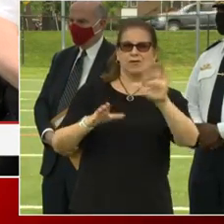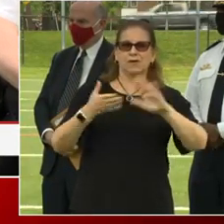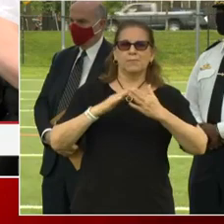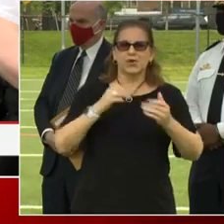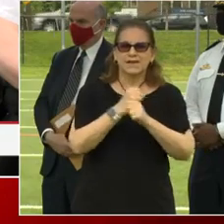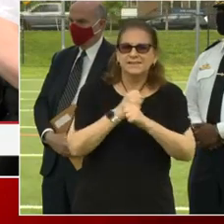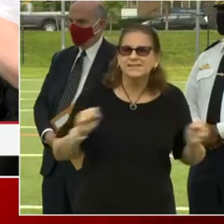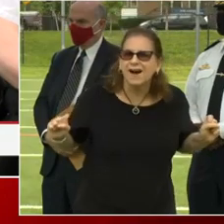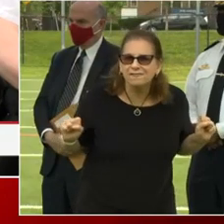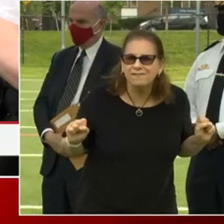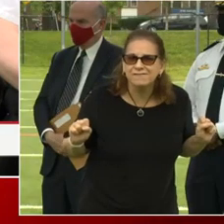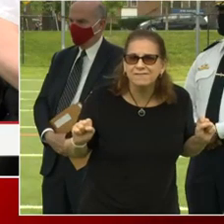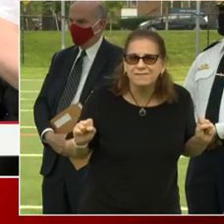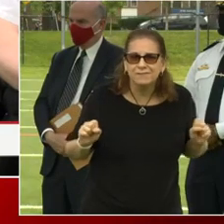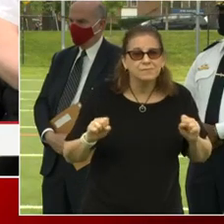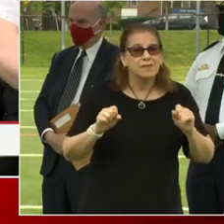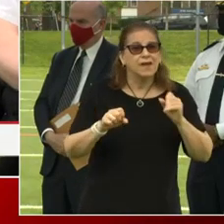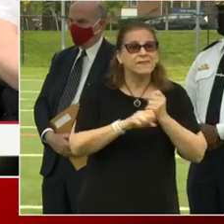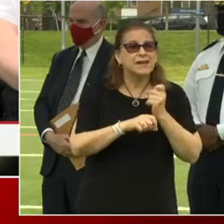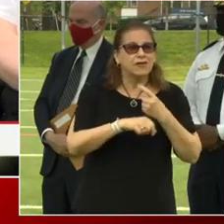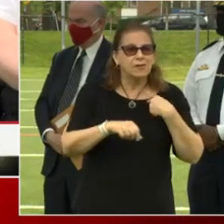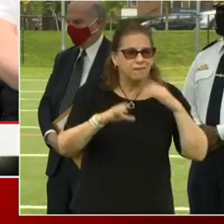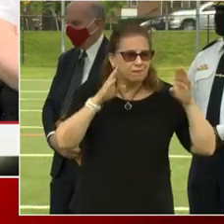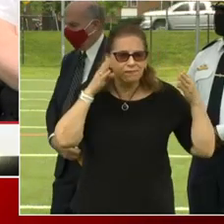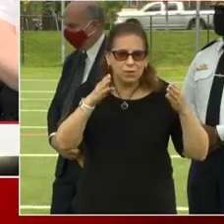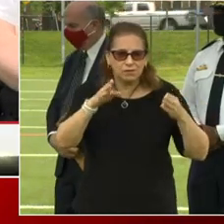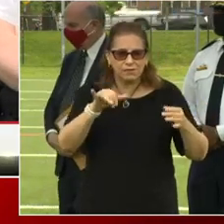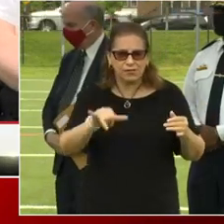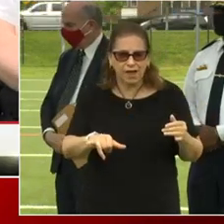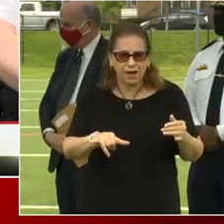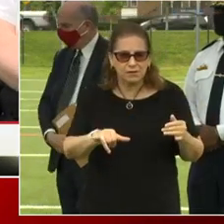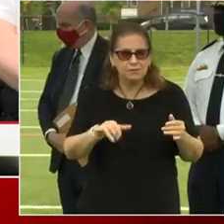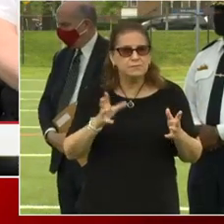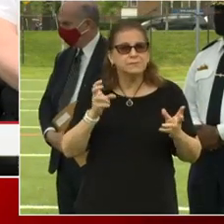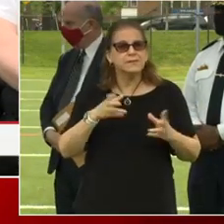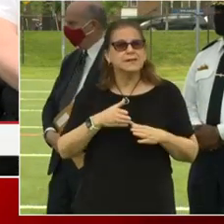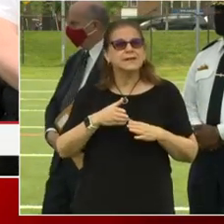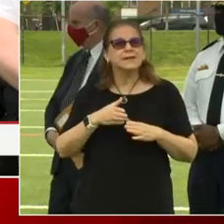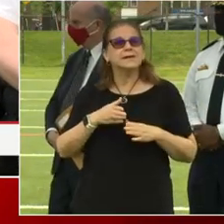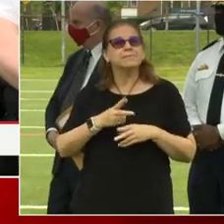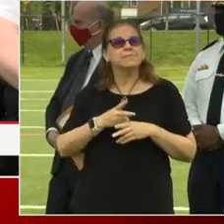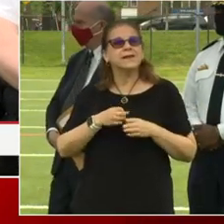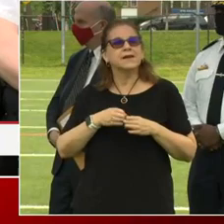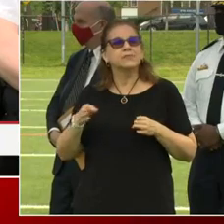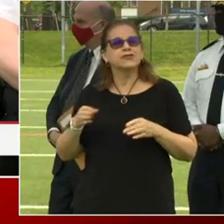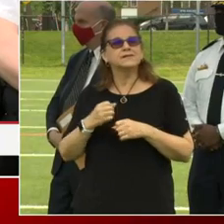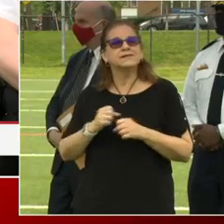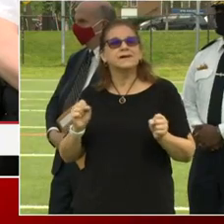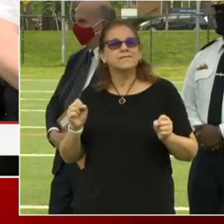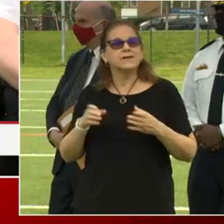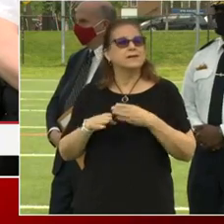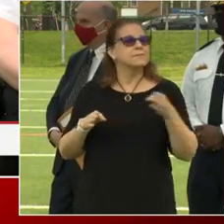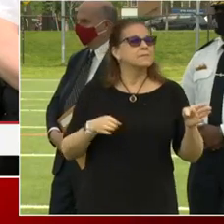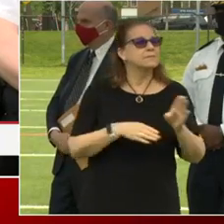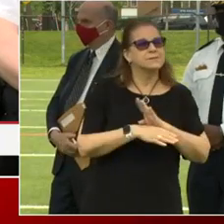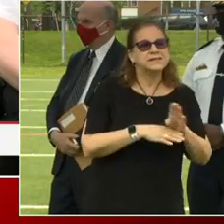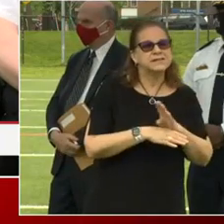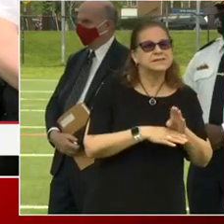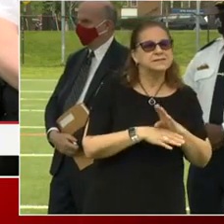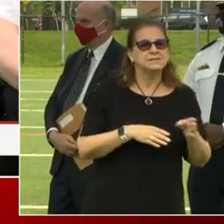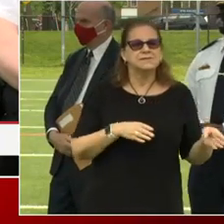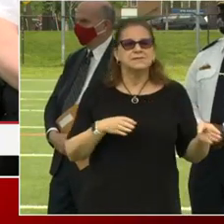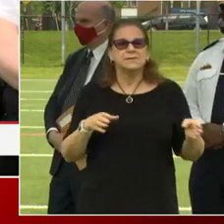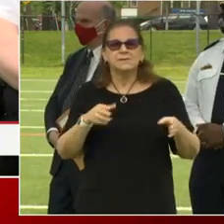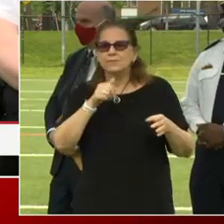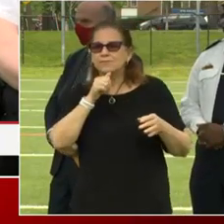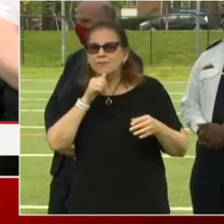asked every year to focus on neighbors and neighborhoods and businesses that don't have private